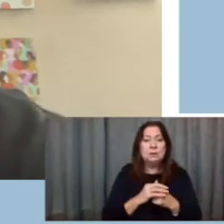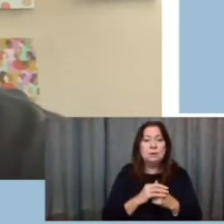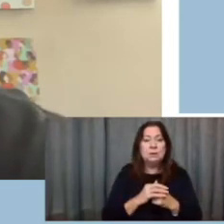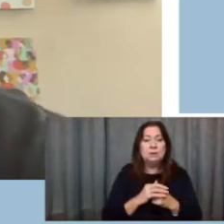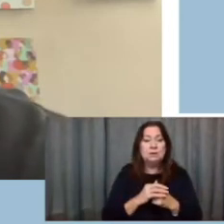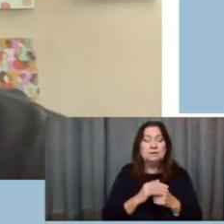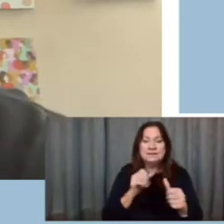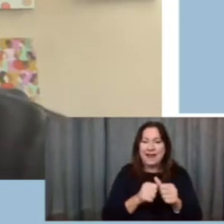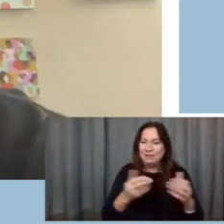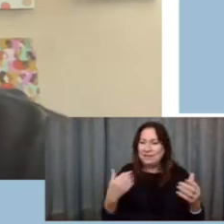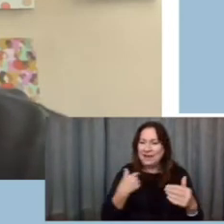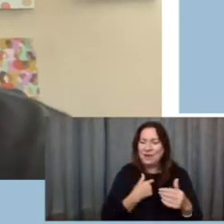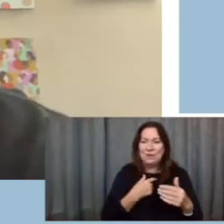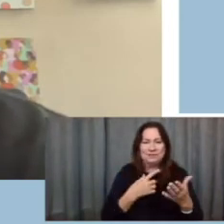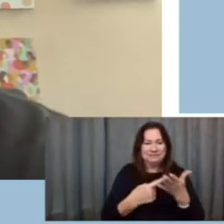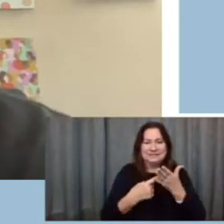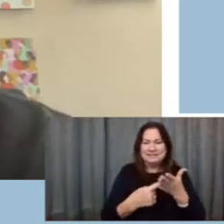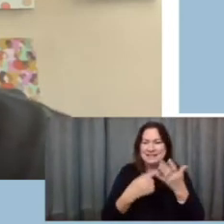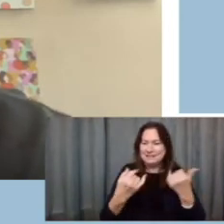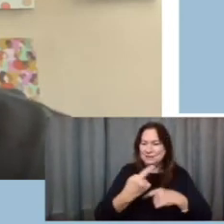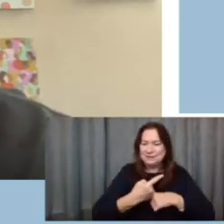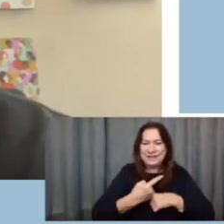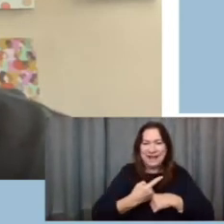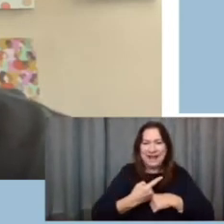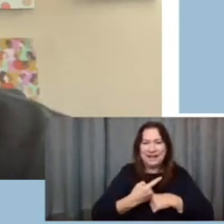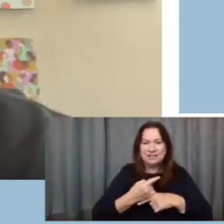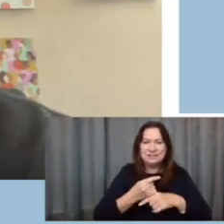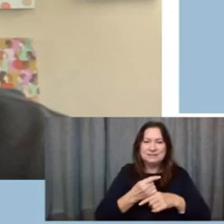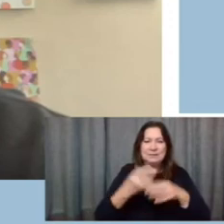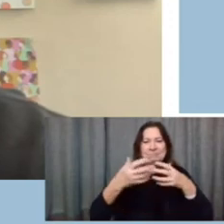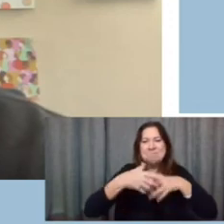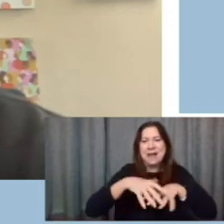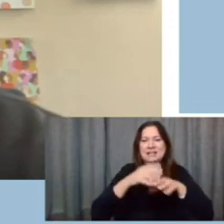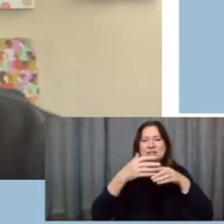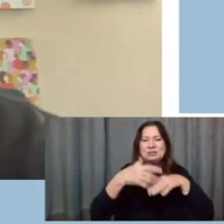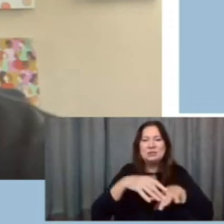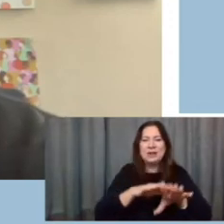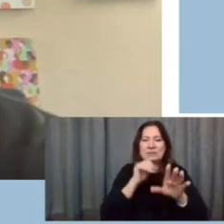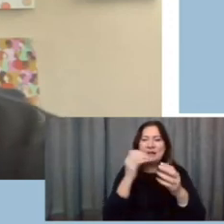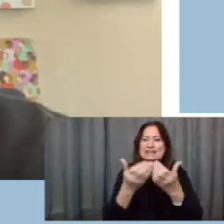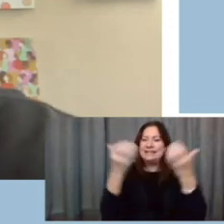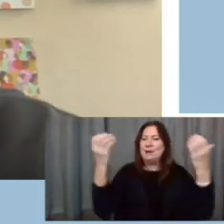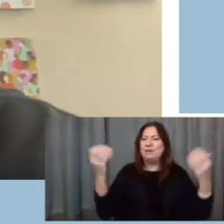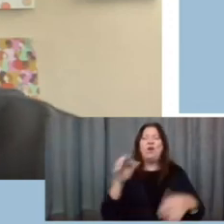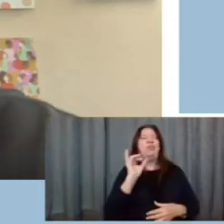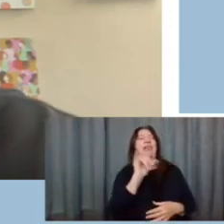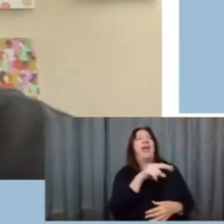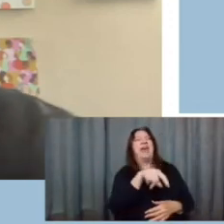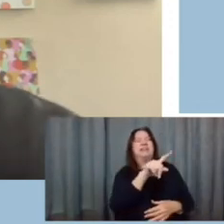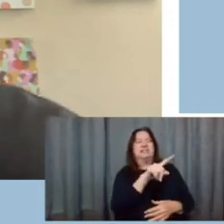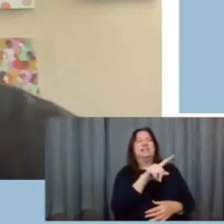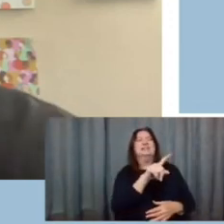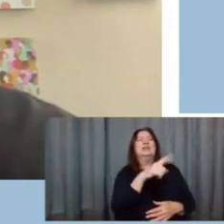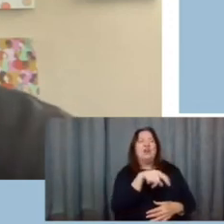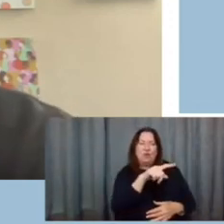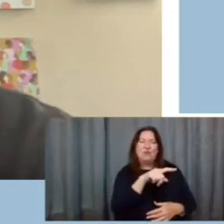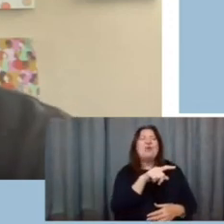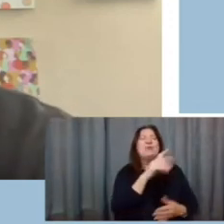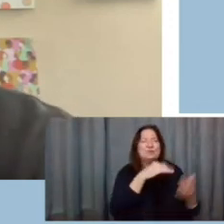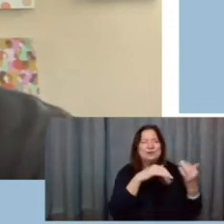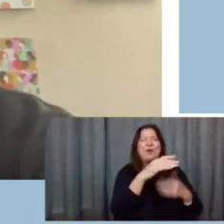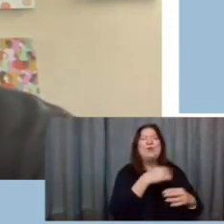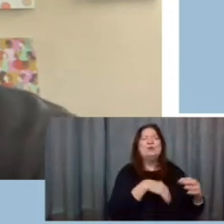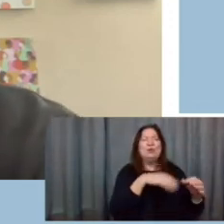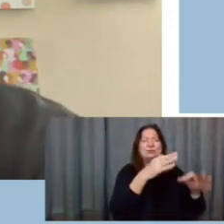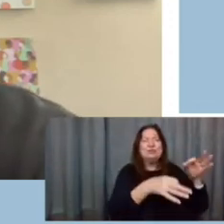everything that we are kind of talking about today to just be mainstream, for it to not be a separate, like, oh, that's those social justice folks, or that's those folks who think